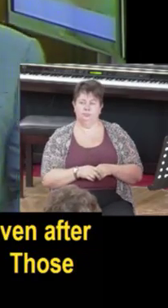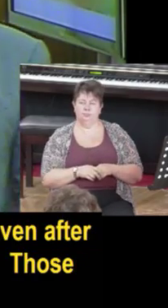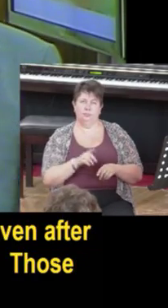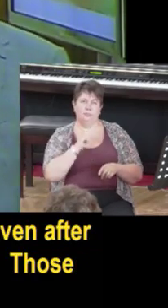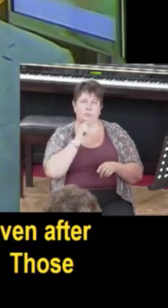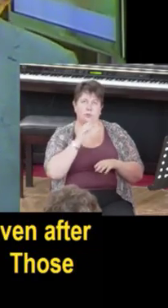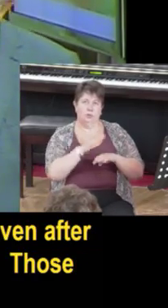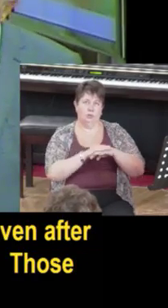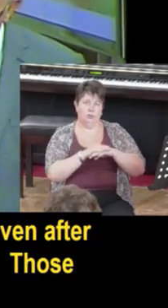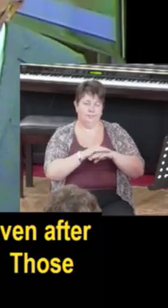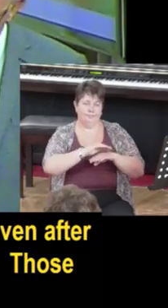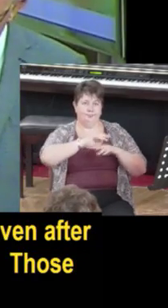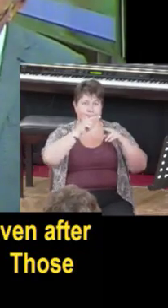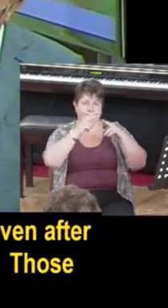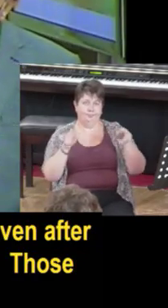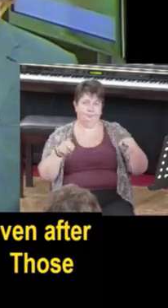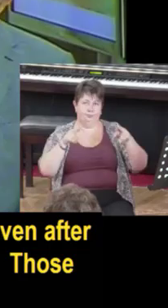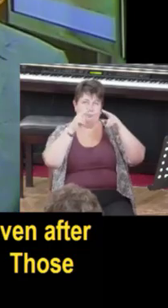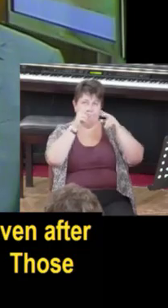the mountaintop.